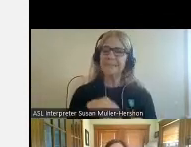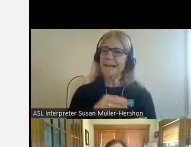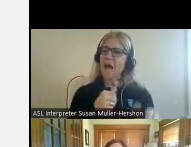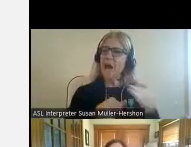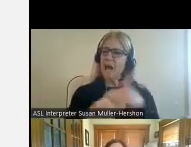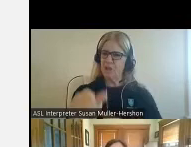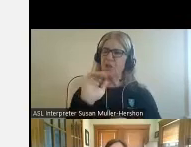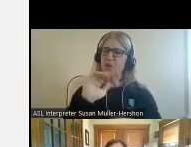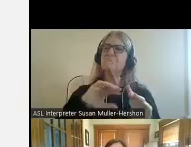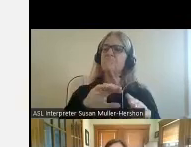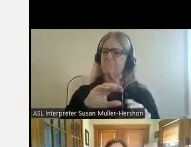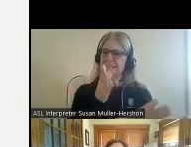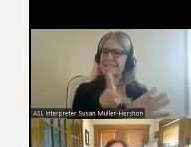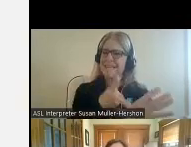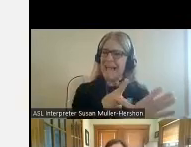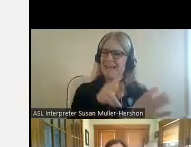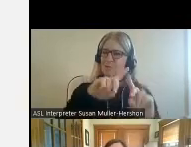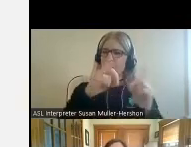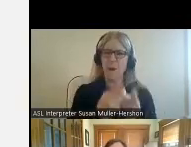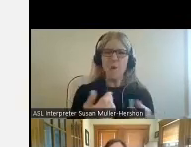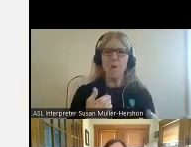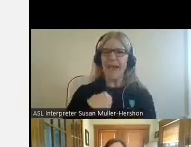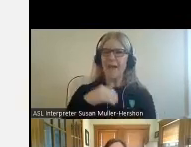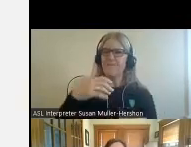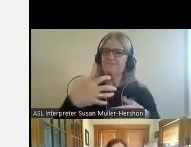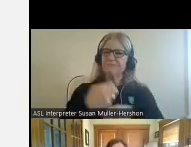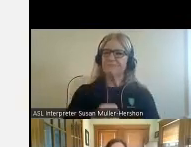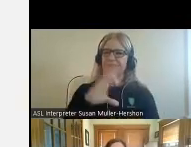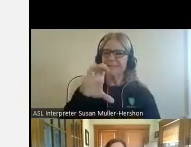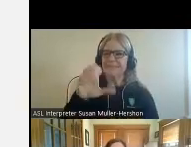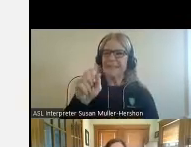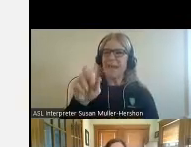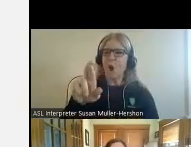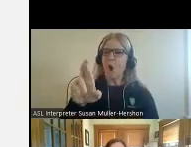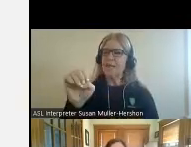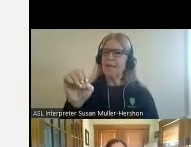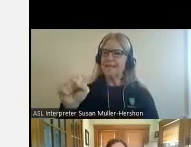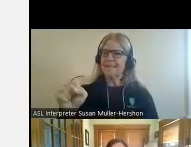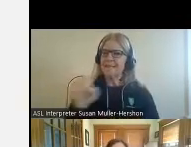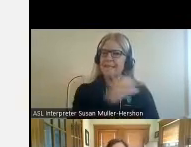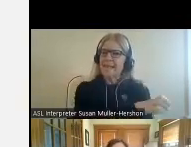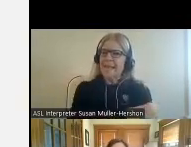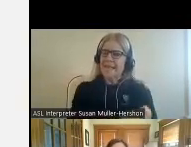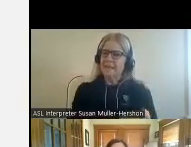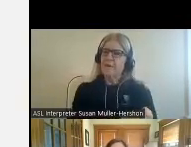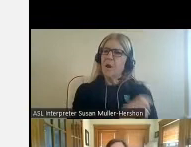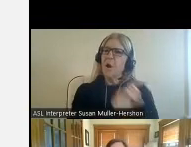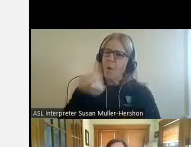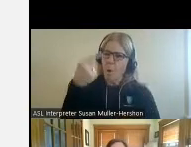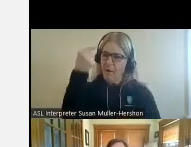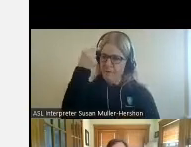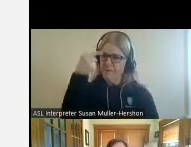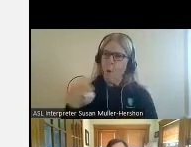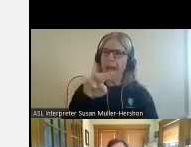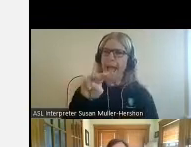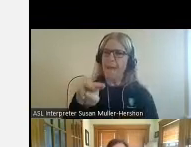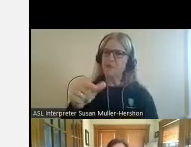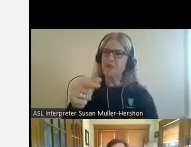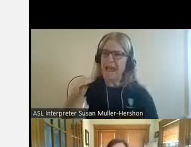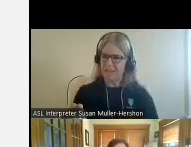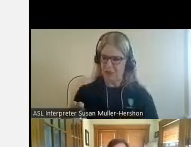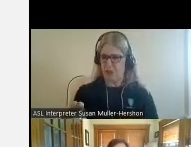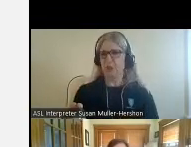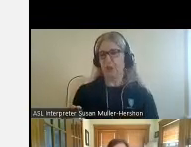we also have something called the CARES Clinic, which is specifically for MGH employees. We offer